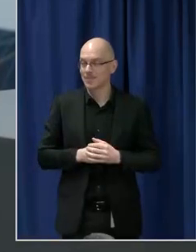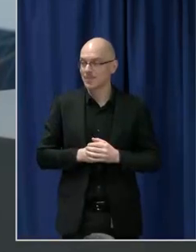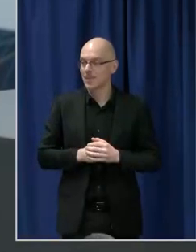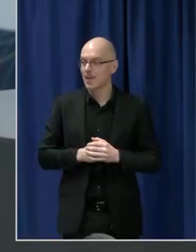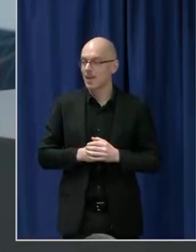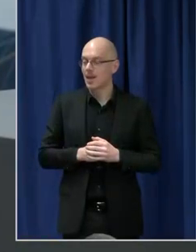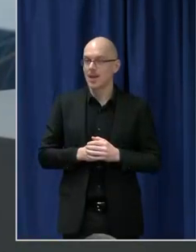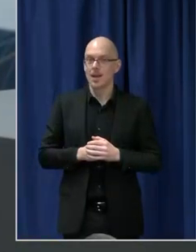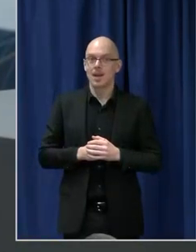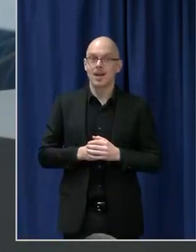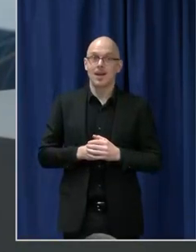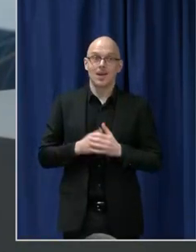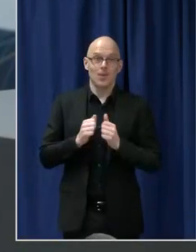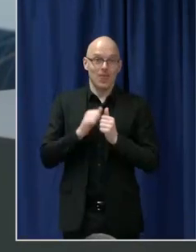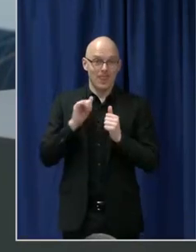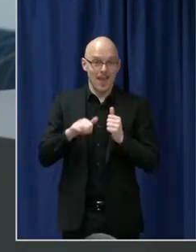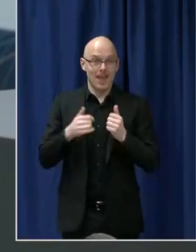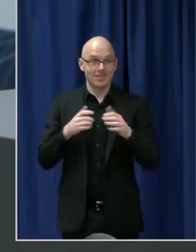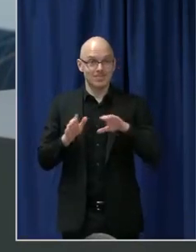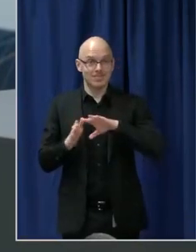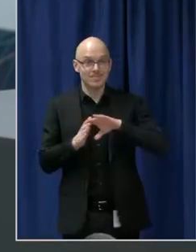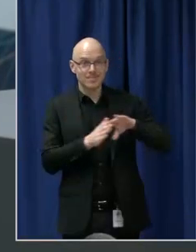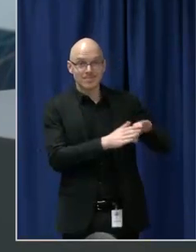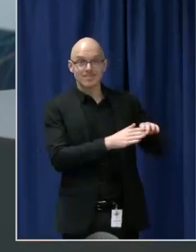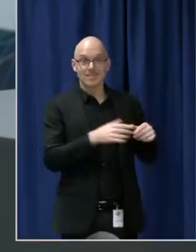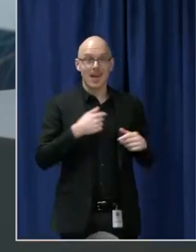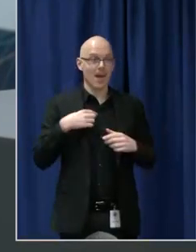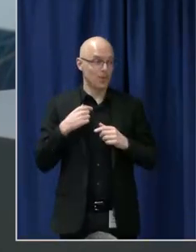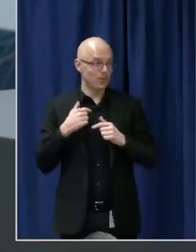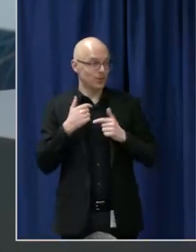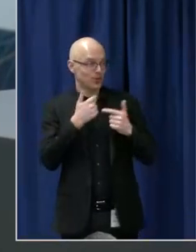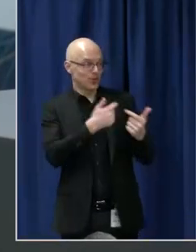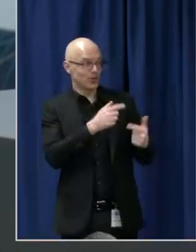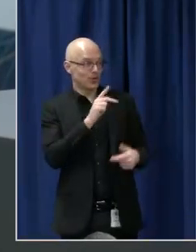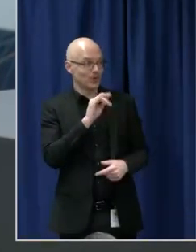And with that, I will turn it back to Kim to